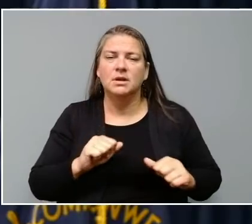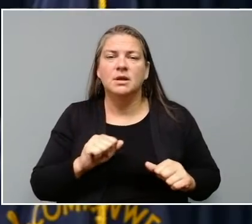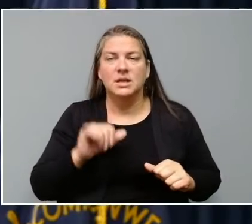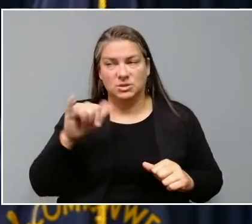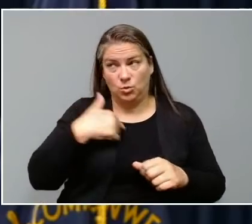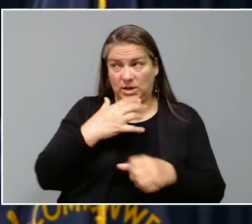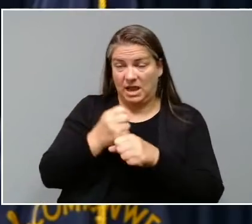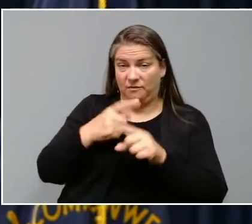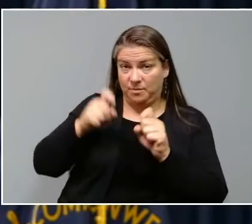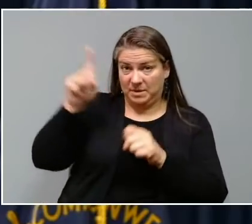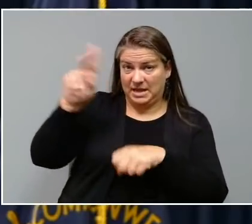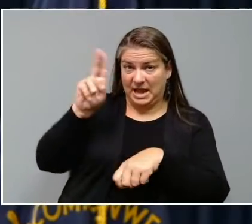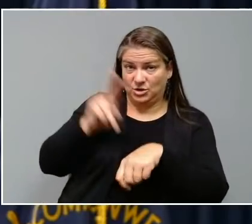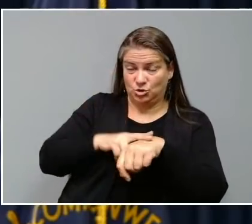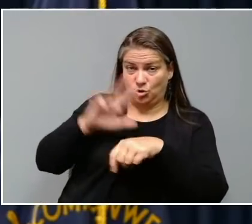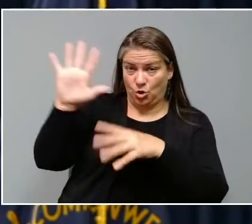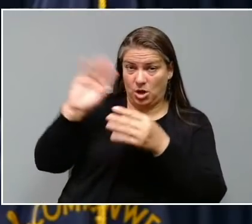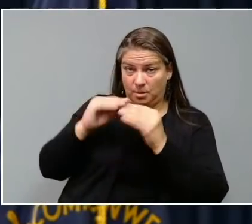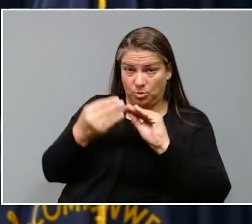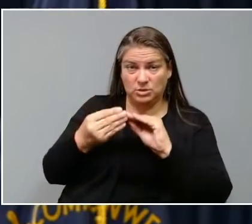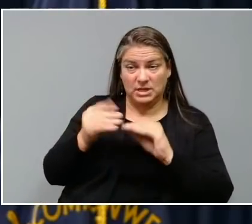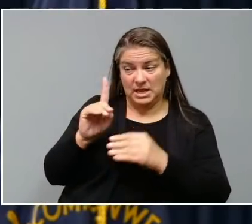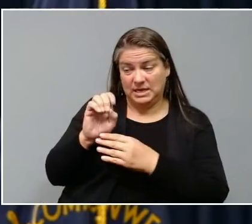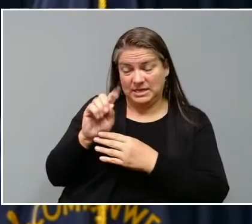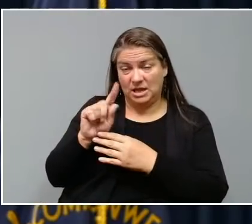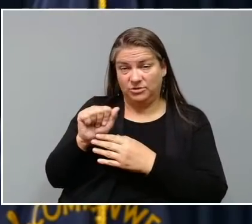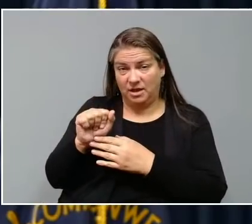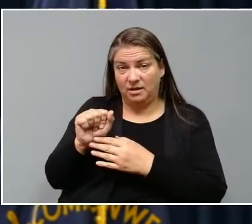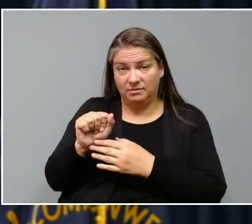that Delta variant.